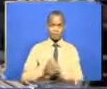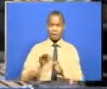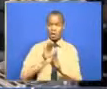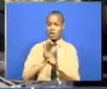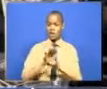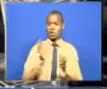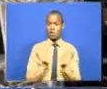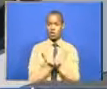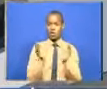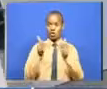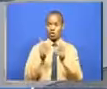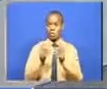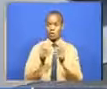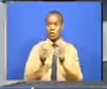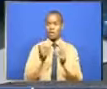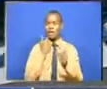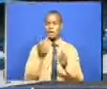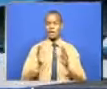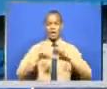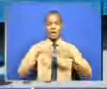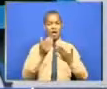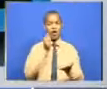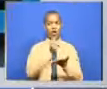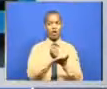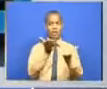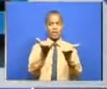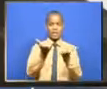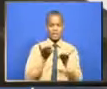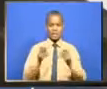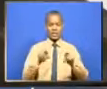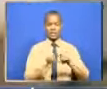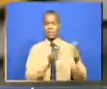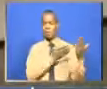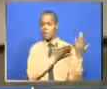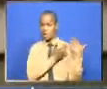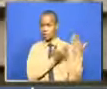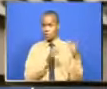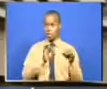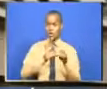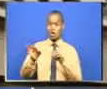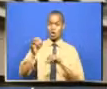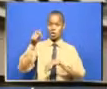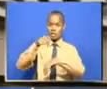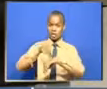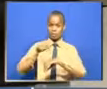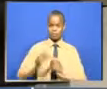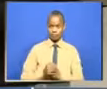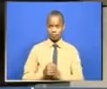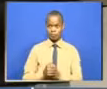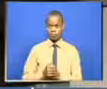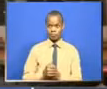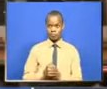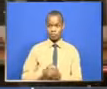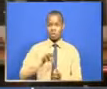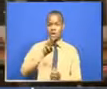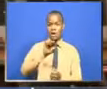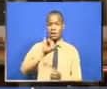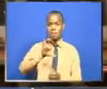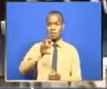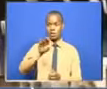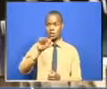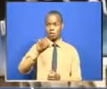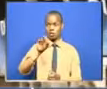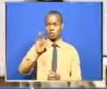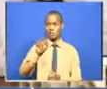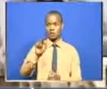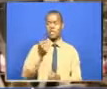are reconsidering how much office space they need, expecting a long-term increase in remote staff. Microsoft said some roles will continue